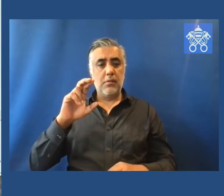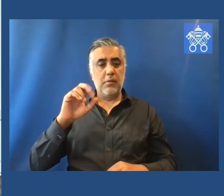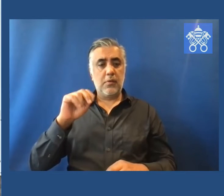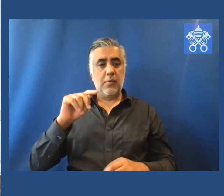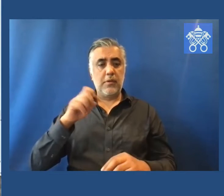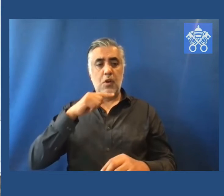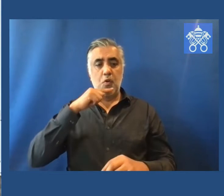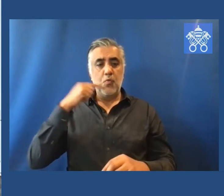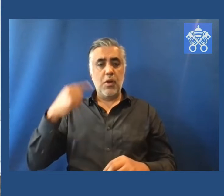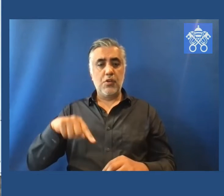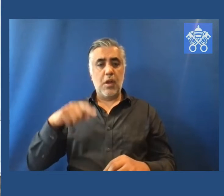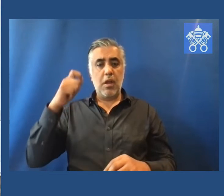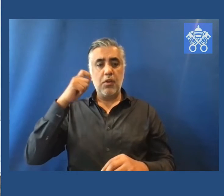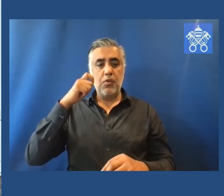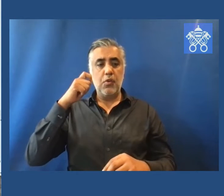consecrate